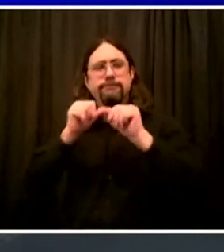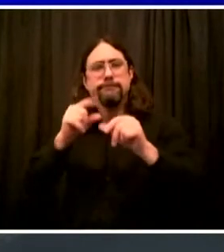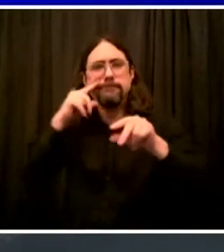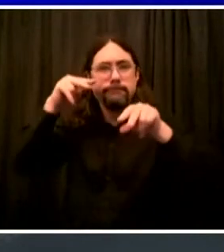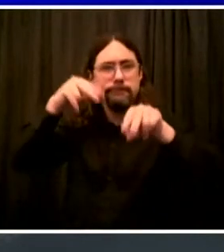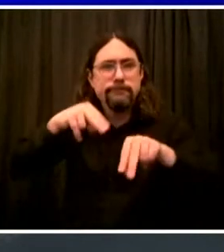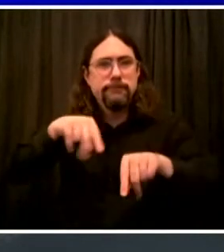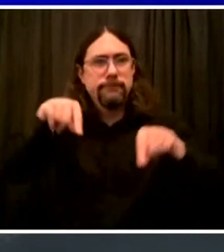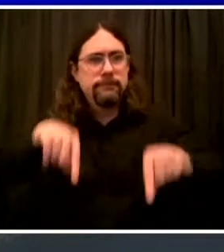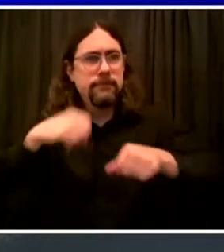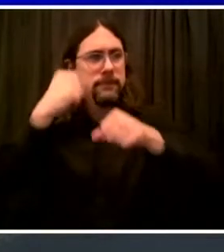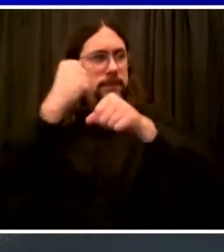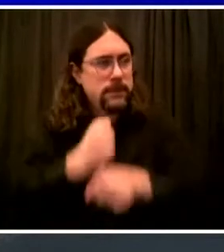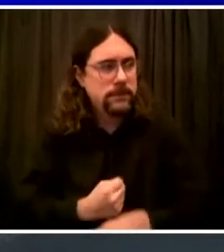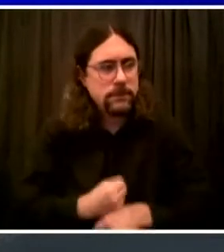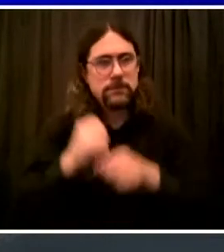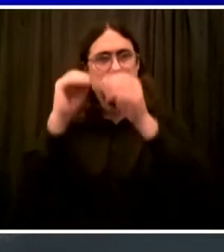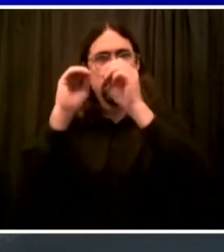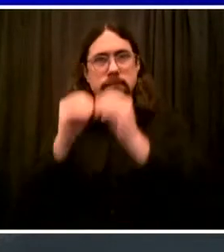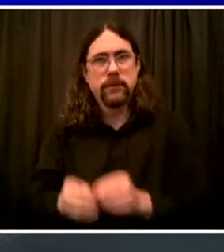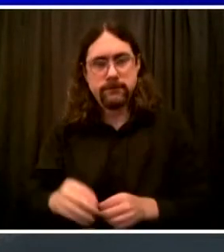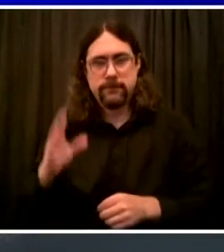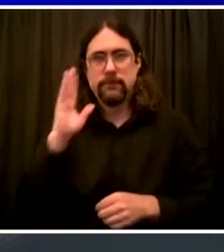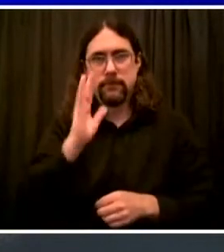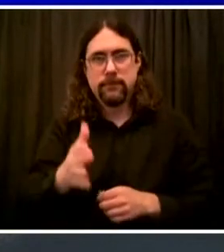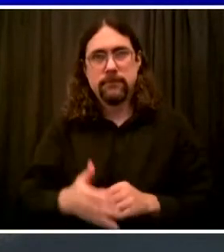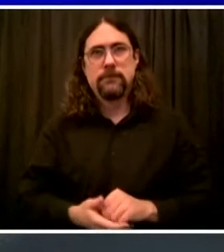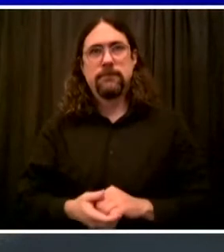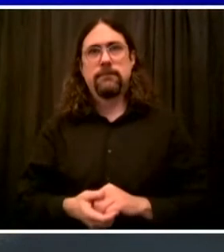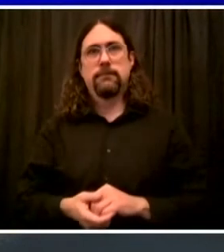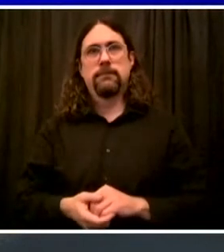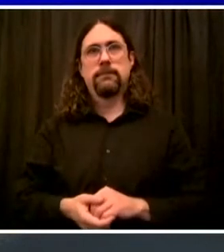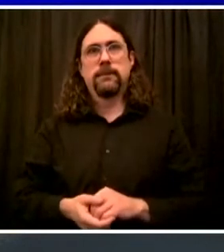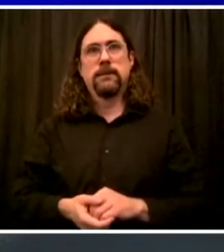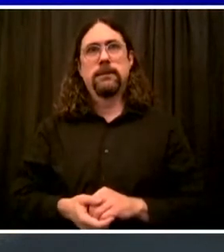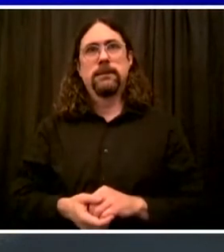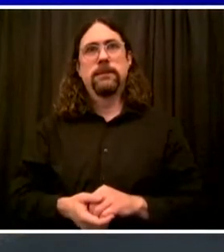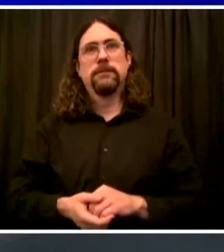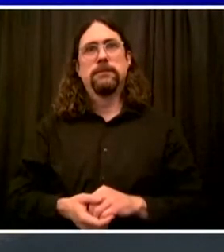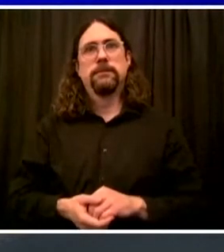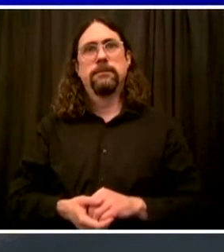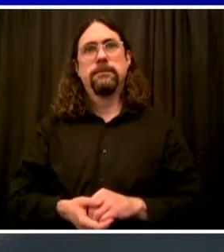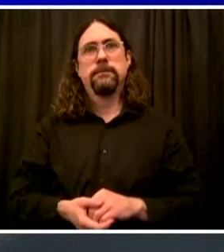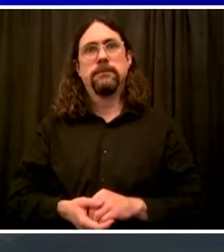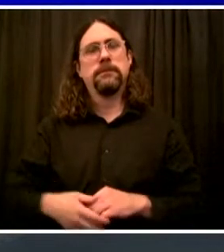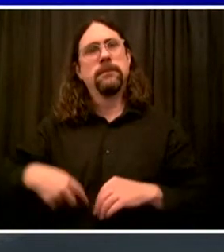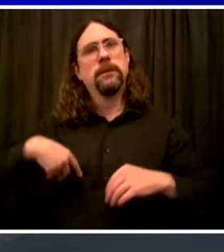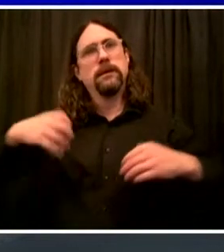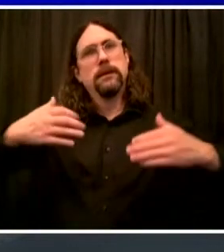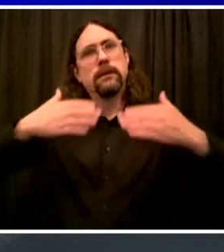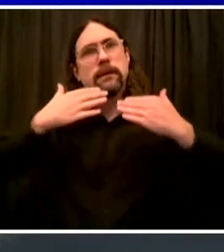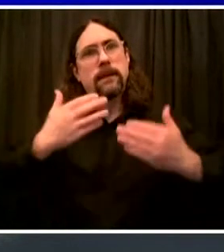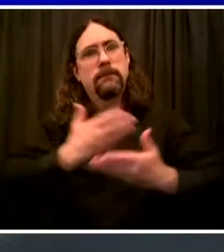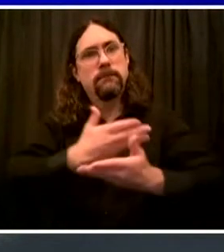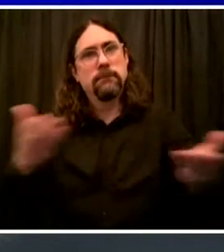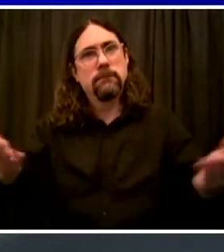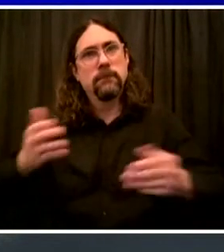sign. And again, a deep thank you to the homeless outreach workers and the men and women of the NYPD